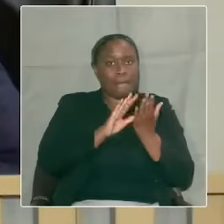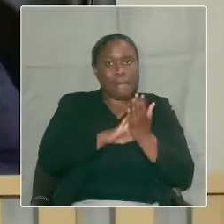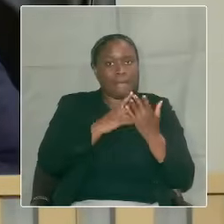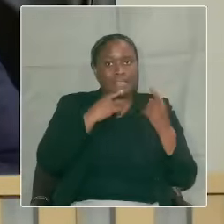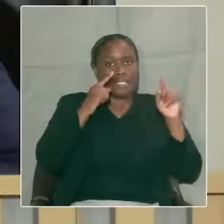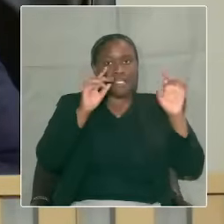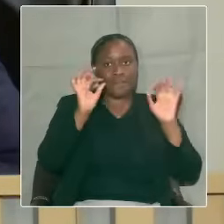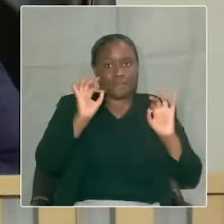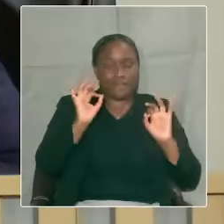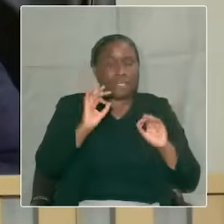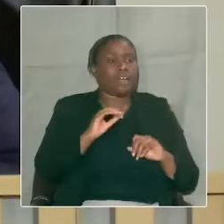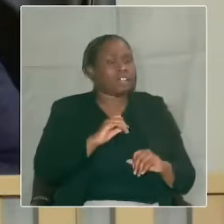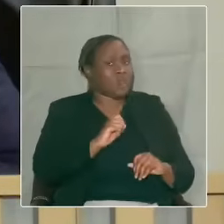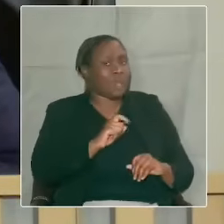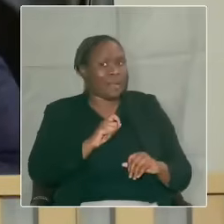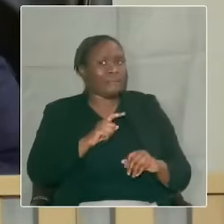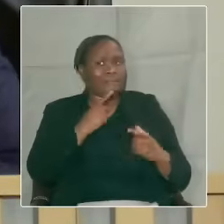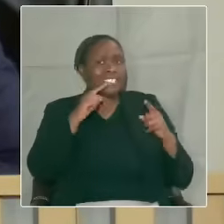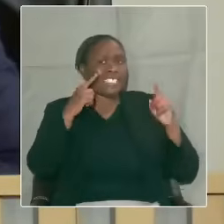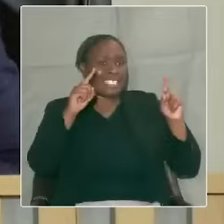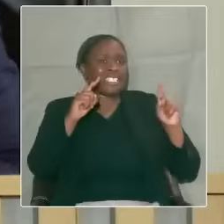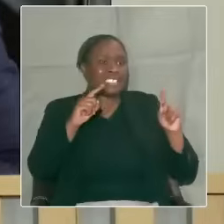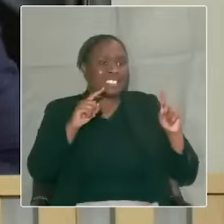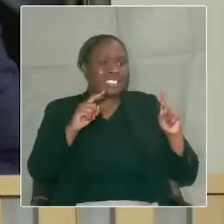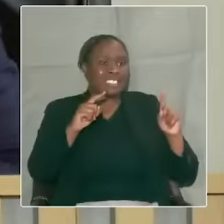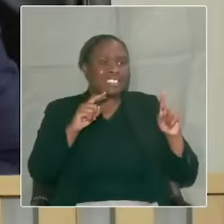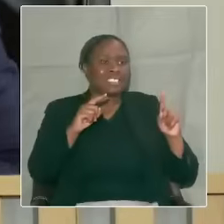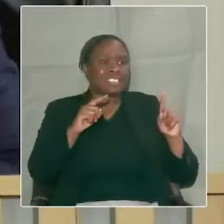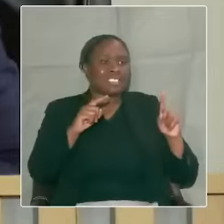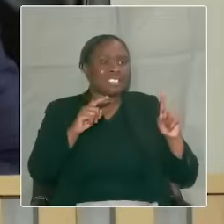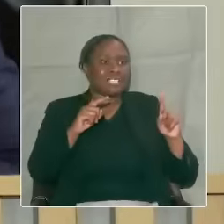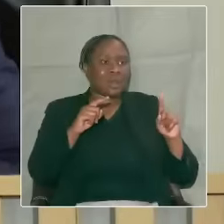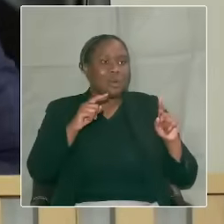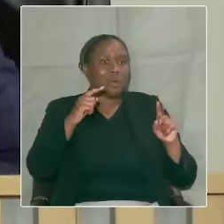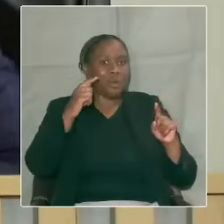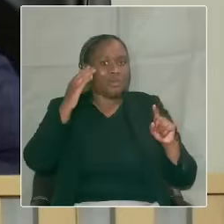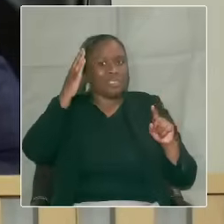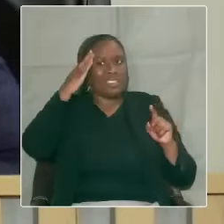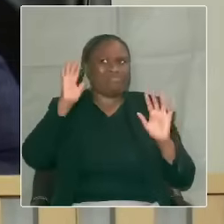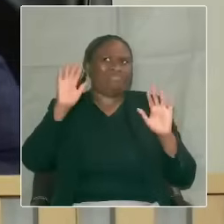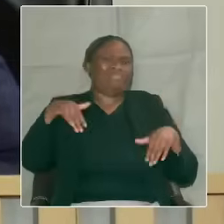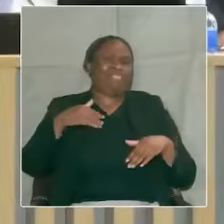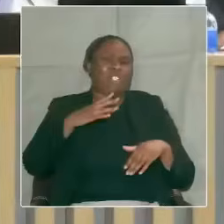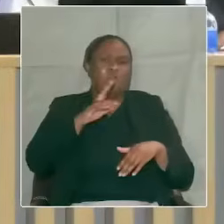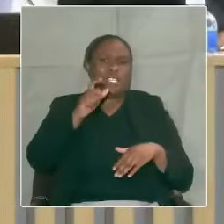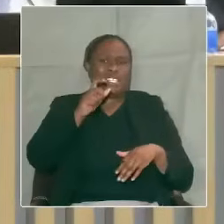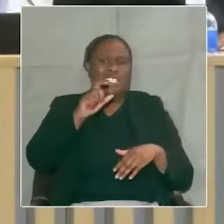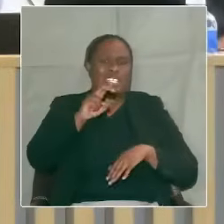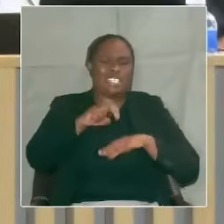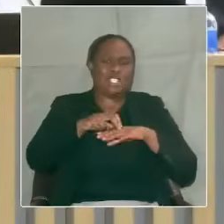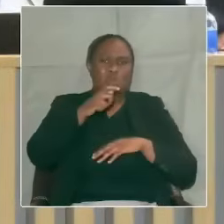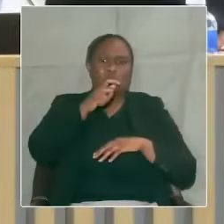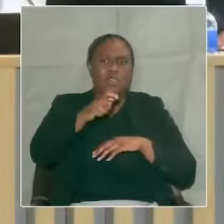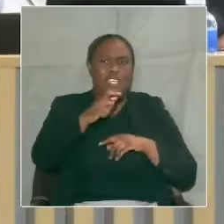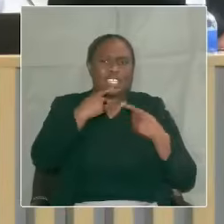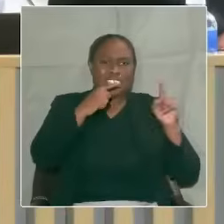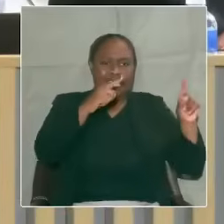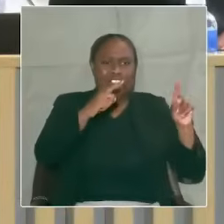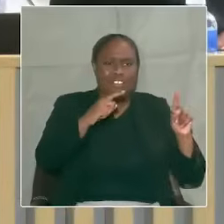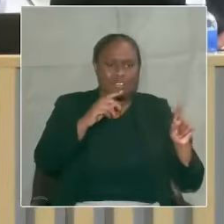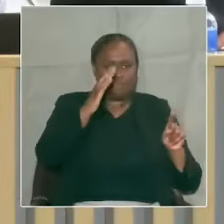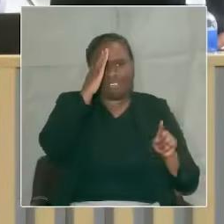it is a success, Commissioner. Sometimes one sees things as obvious, so you don't, because to me it's obvious, so